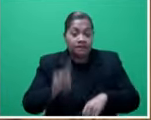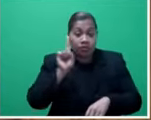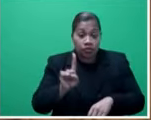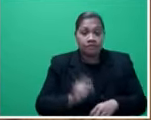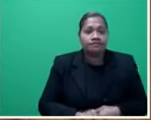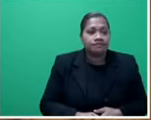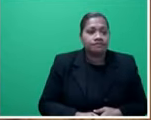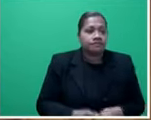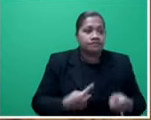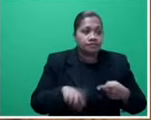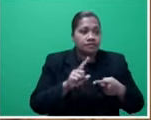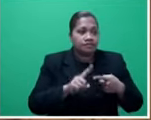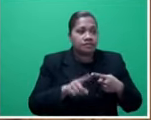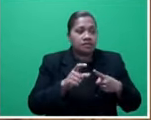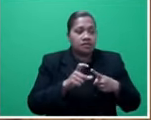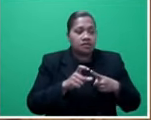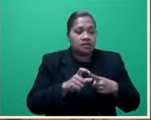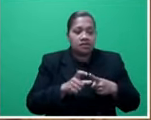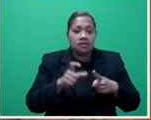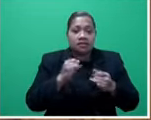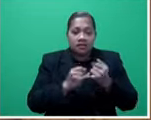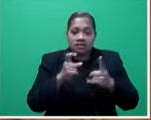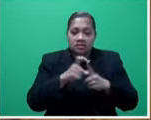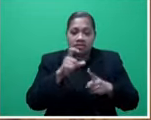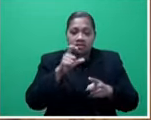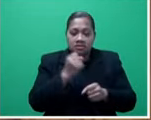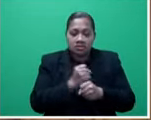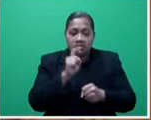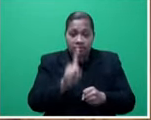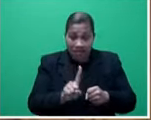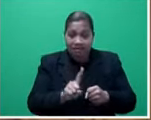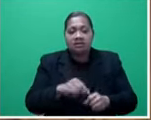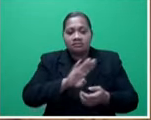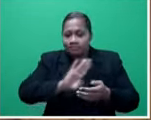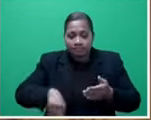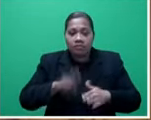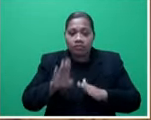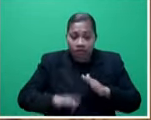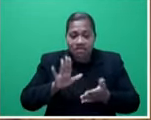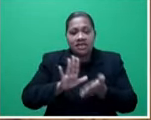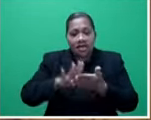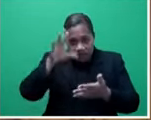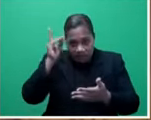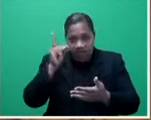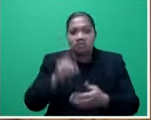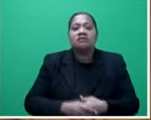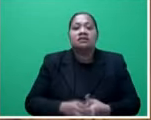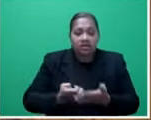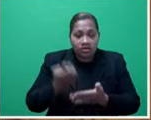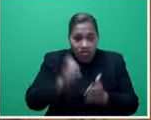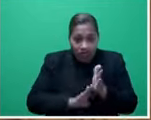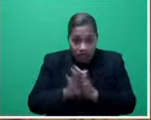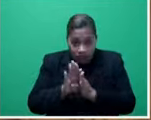1, end poverty; SDG 4, equal education; SDG 8, decent work and economic growth; SDG